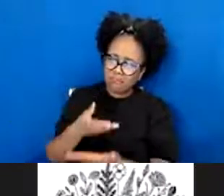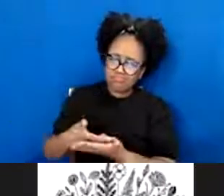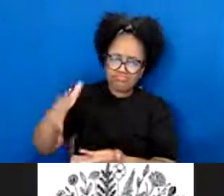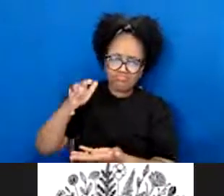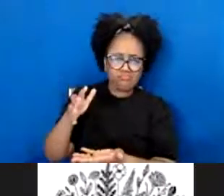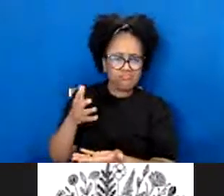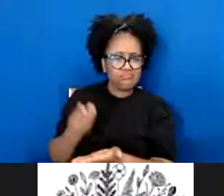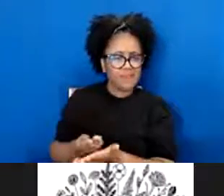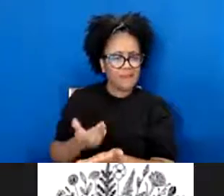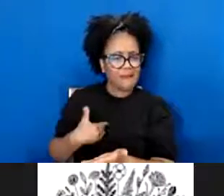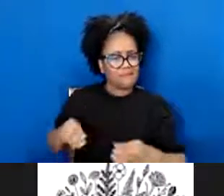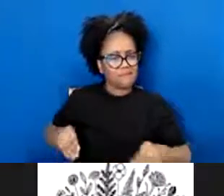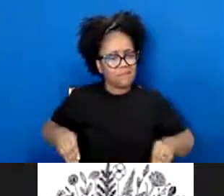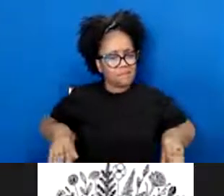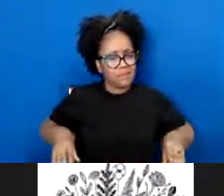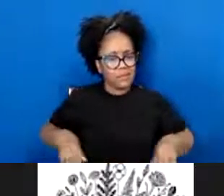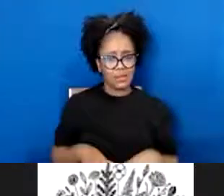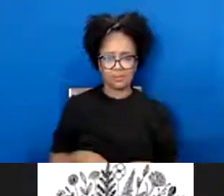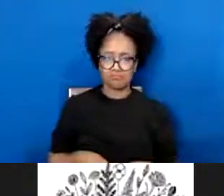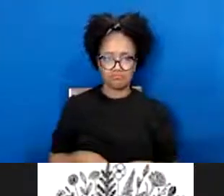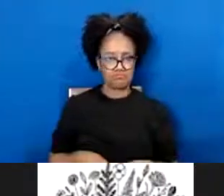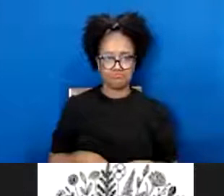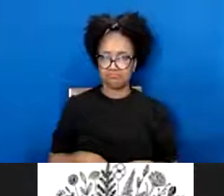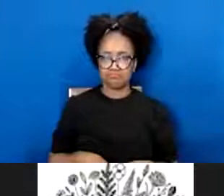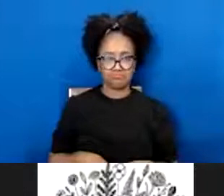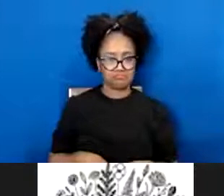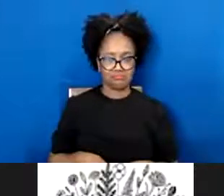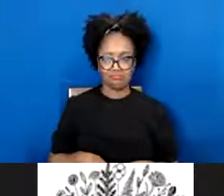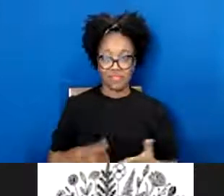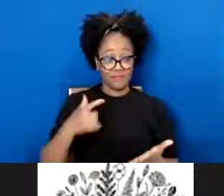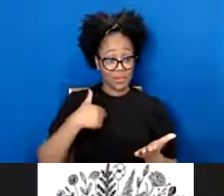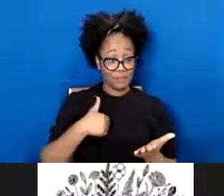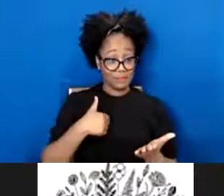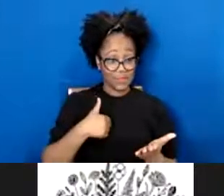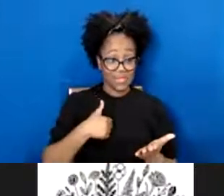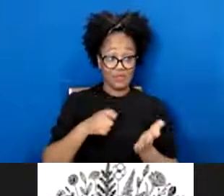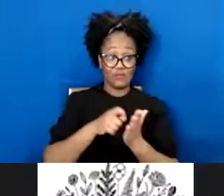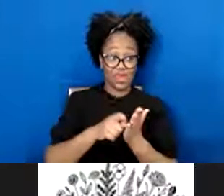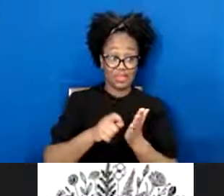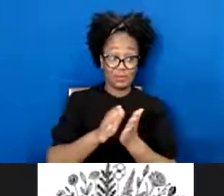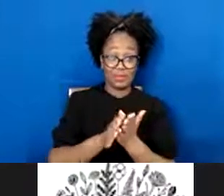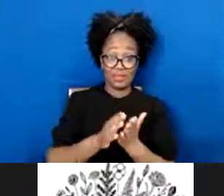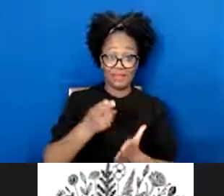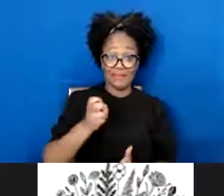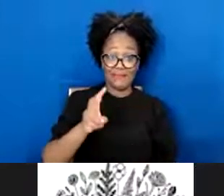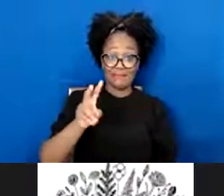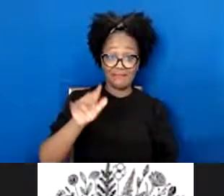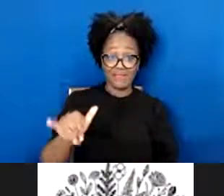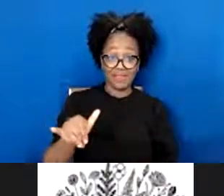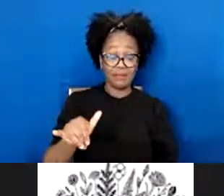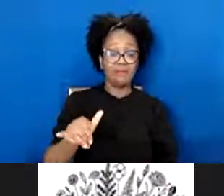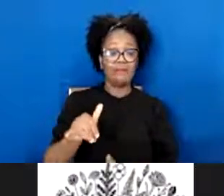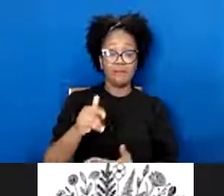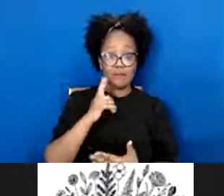unquote class. And so for me, like part of my writing heavy was just trying to like demystify that thing and be like, listen, there are a lot of Black folk